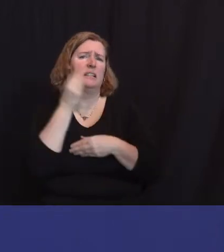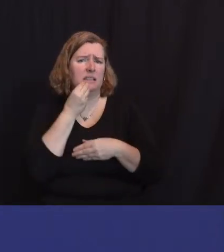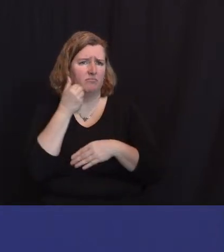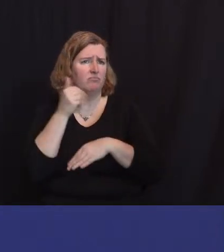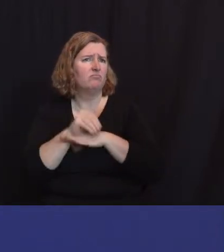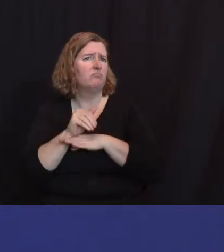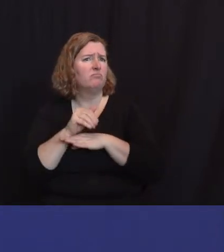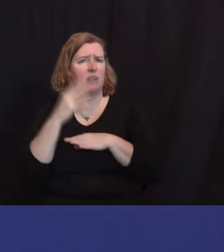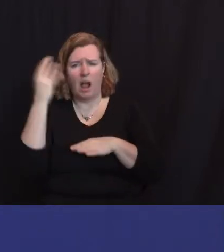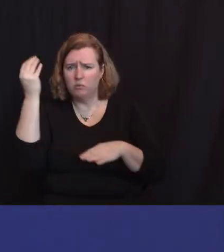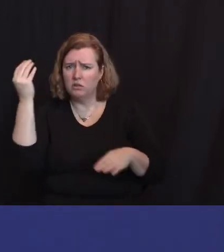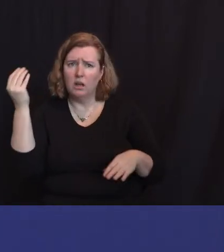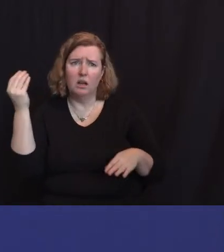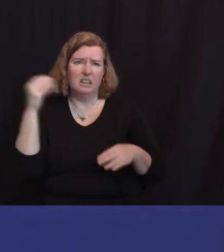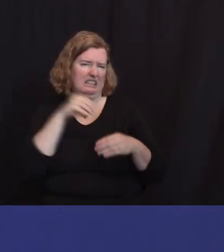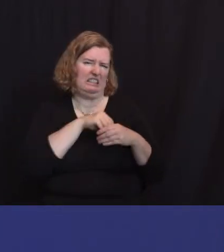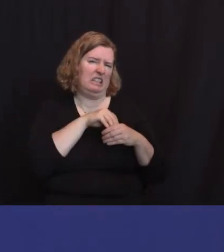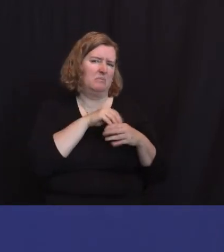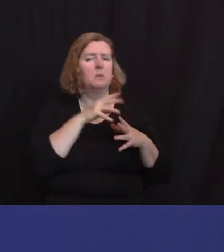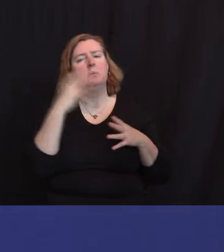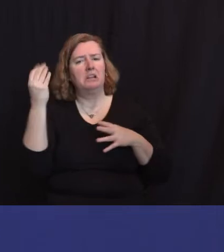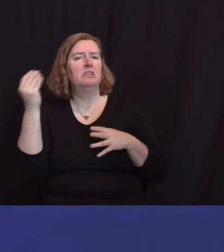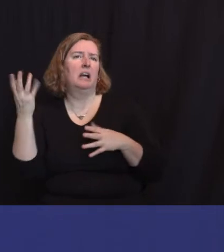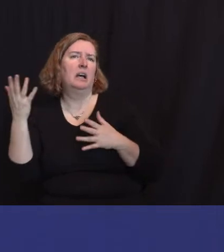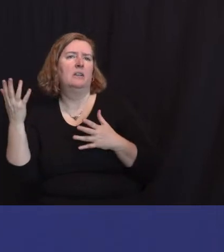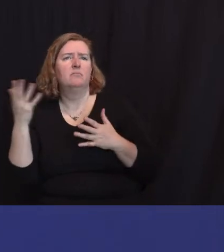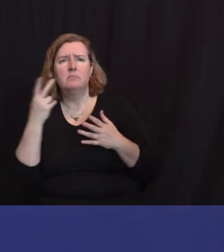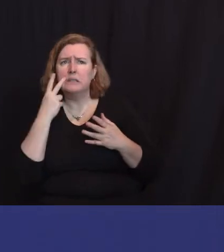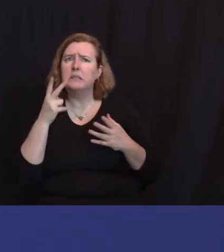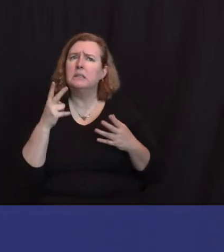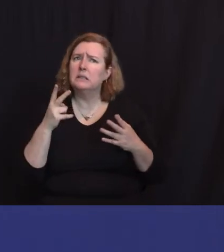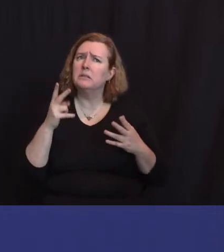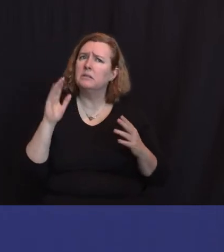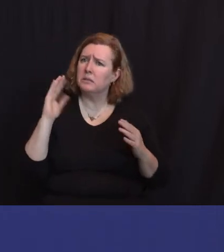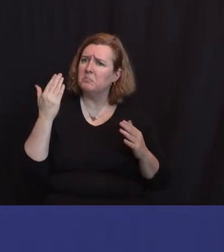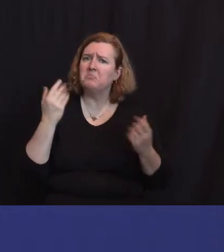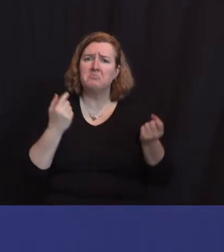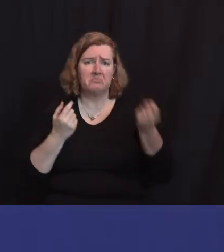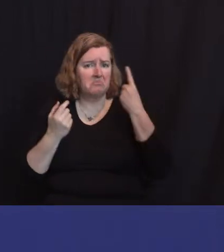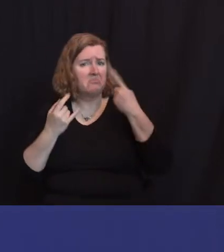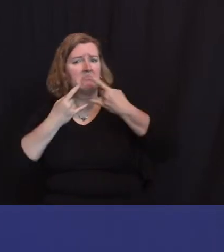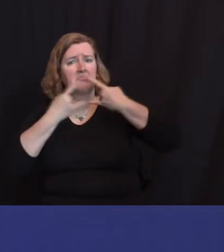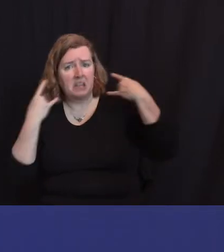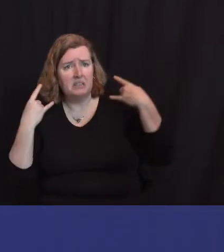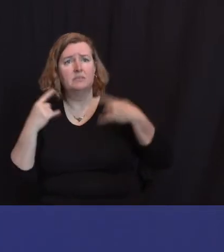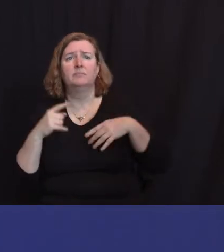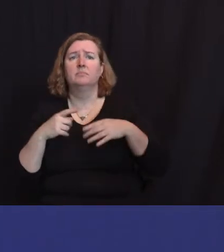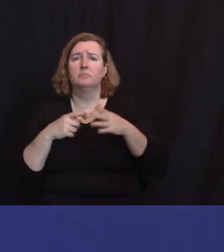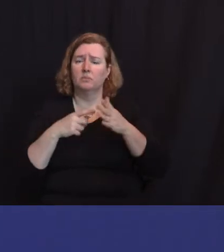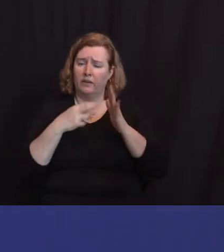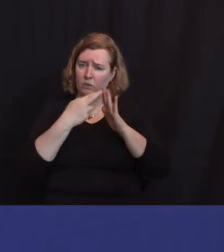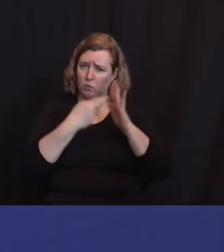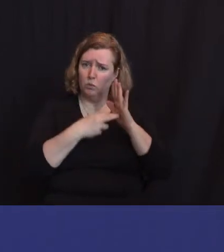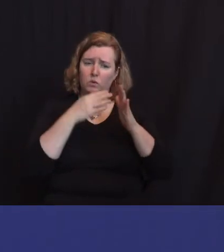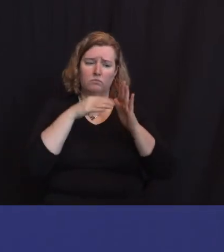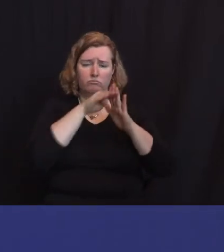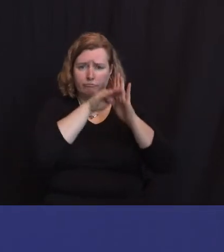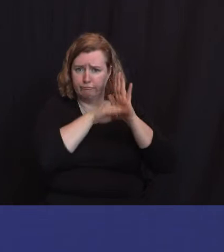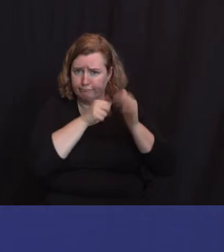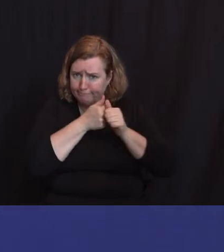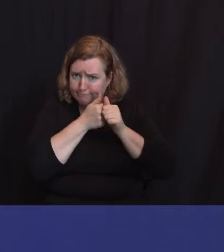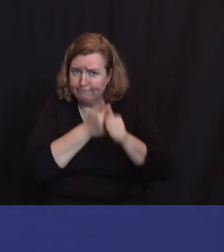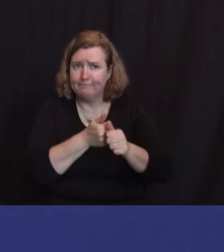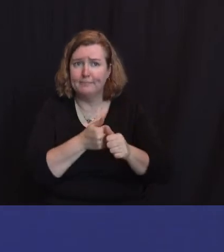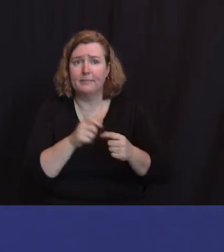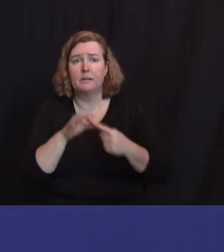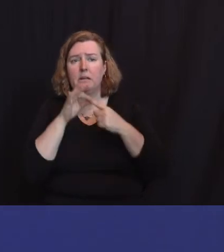we're going, people seem to get it. They get it. They seem to understand what the rules of the road are in terms of the proprietors.